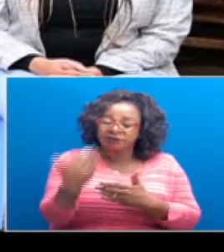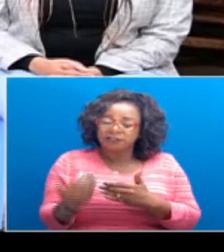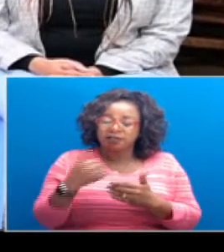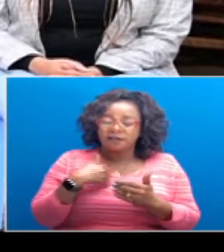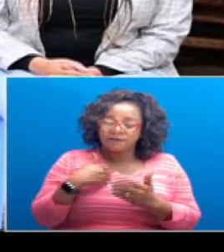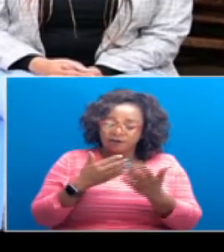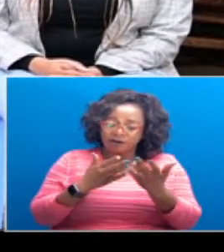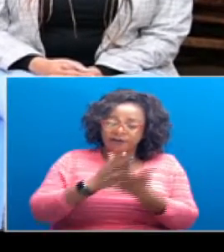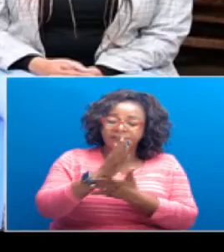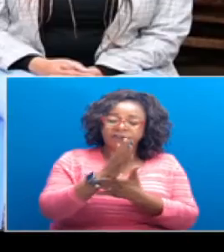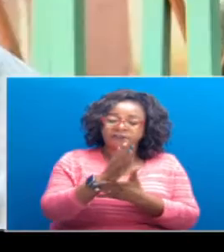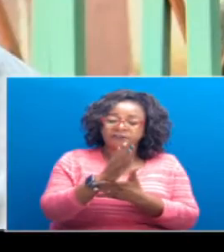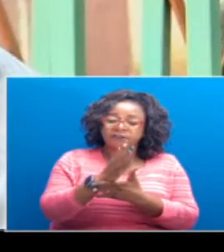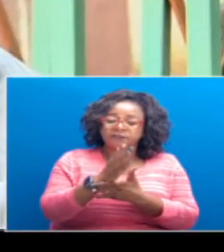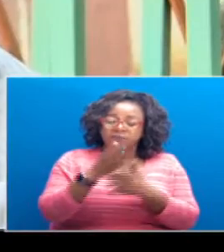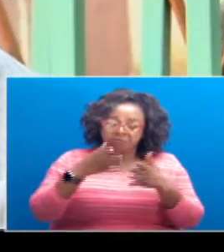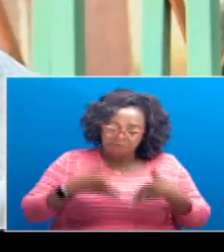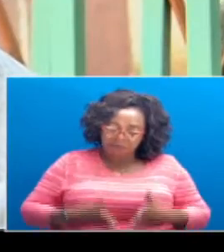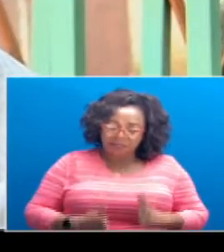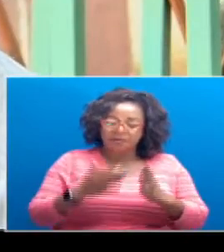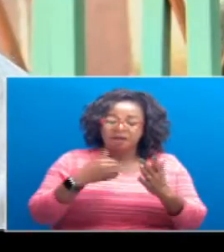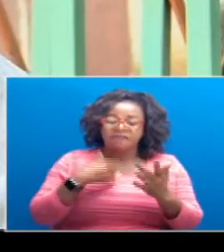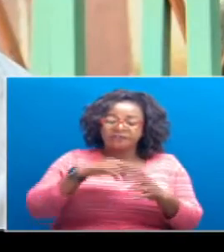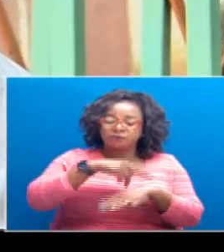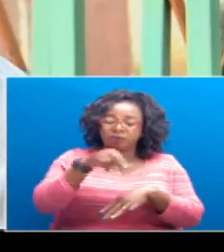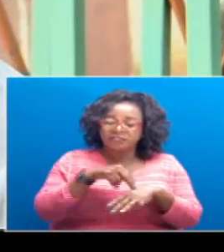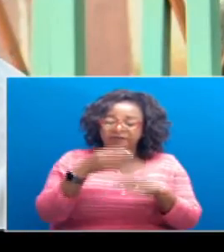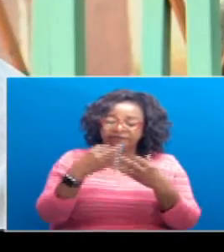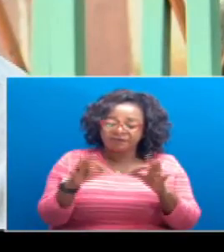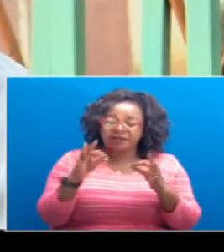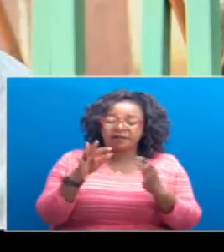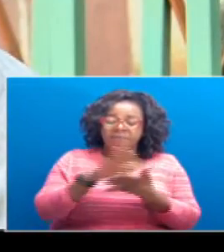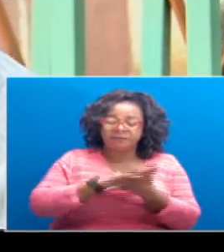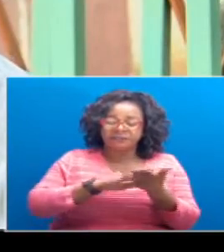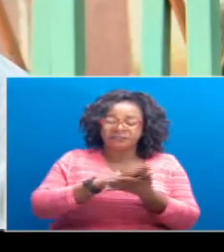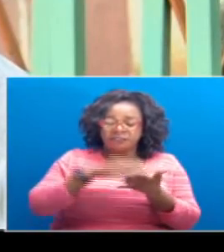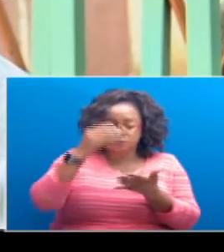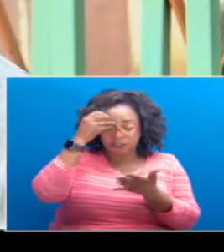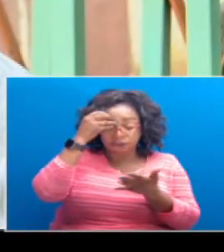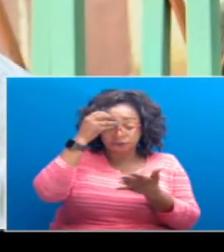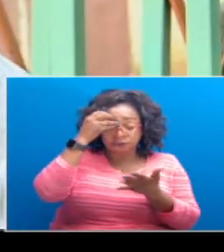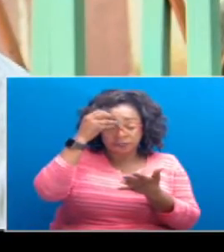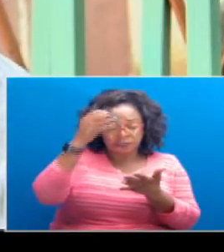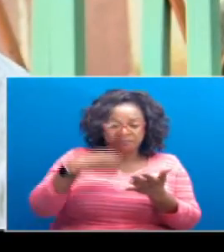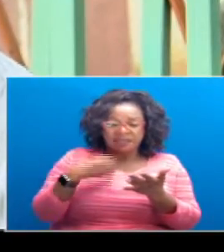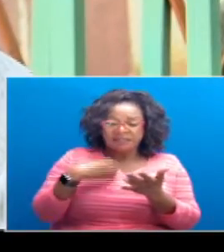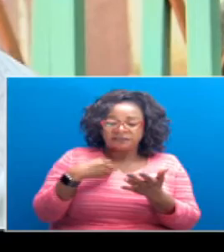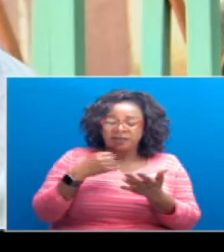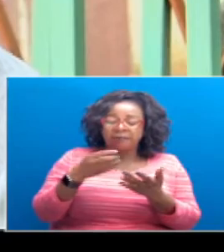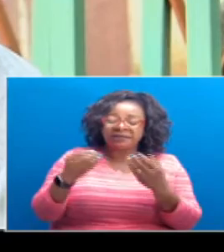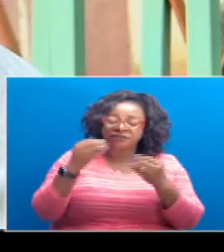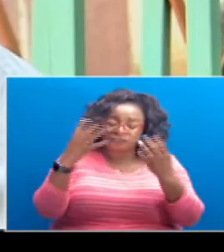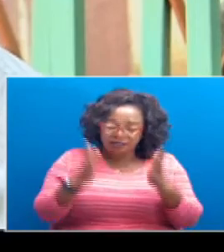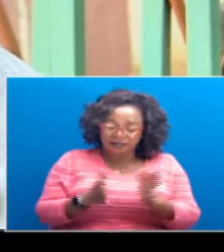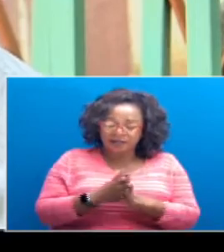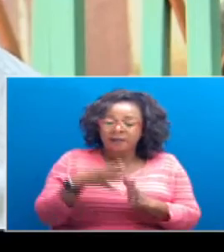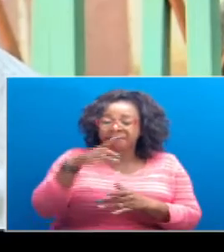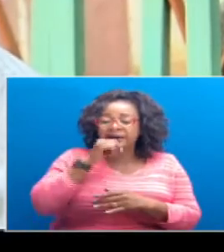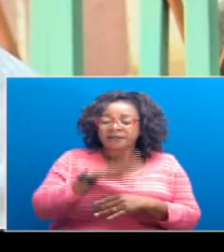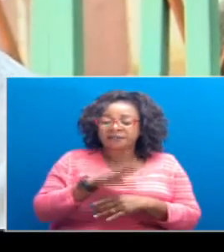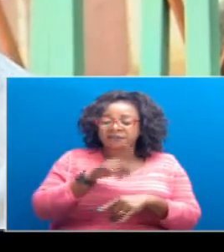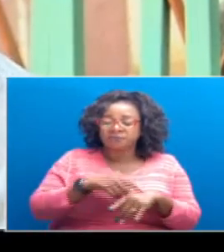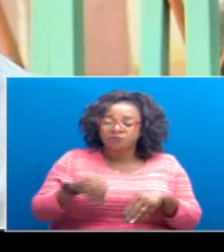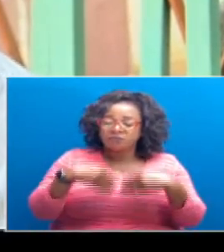to a name and nationality from birth, to free and compulsory basic education. I'm a trader and a parent as well. When you are